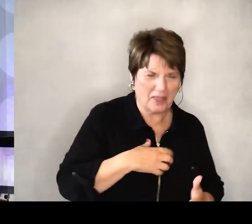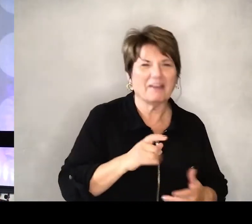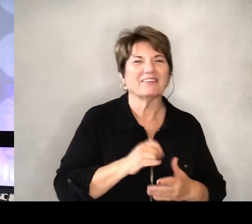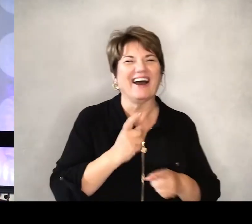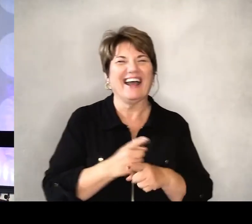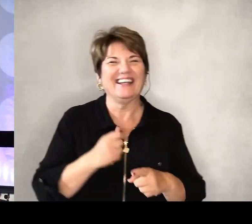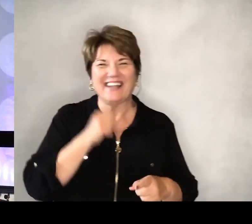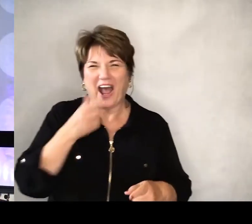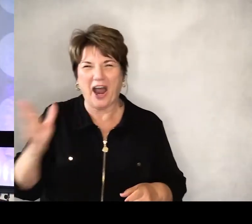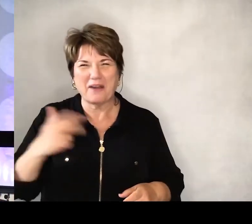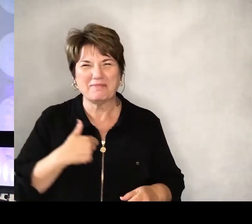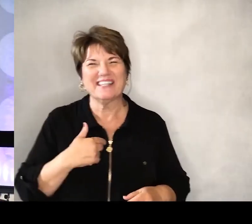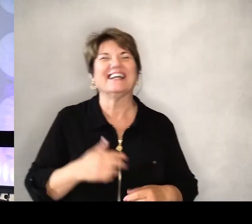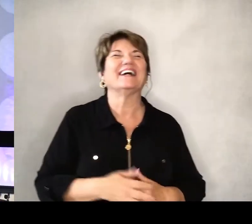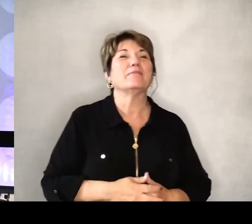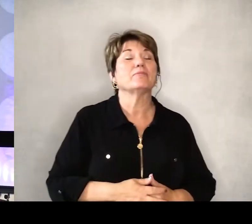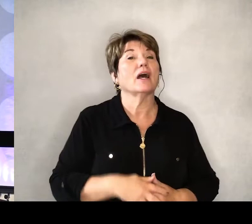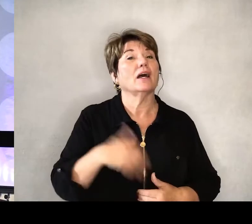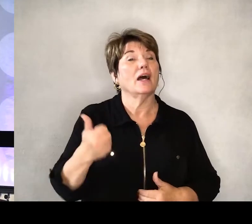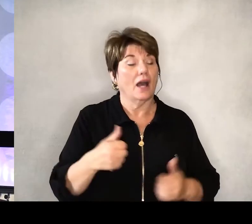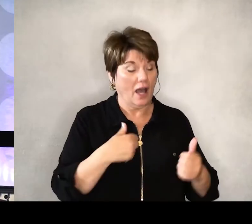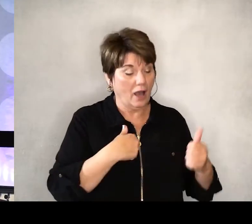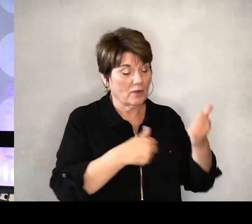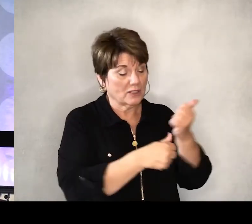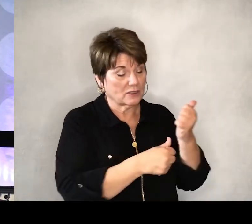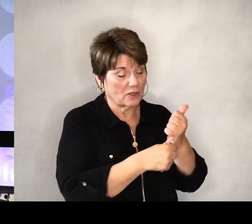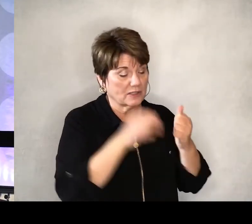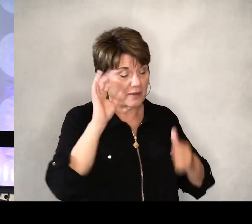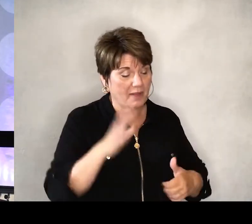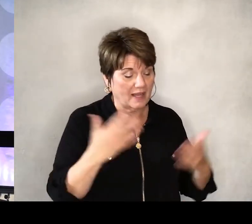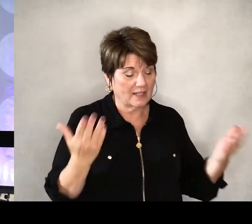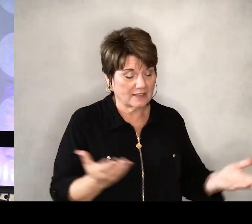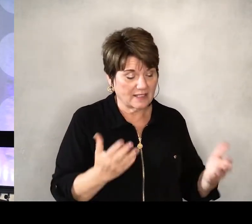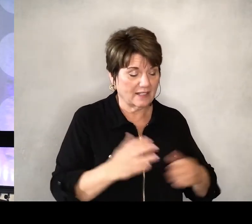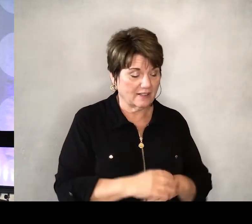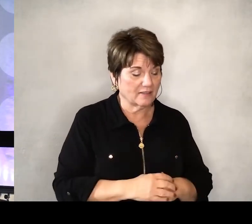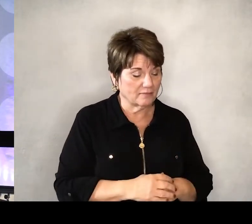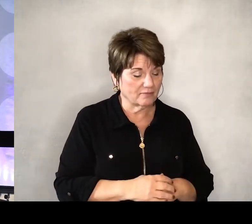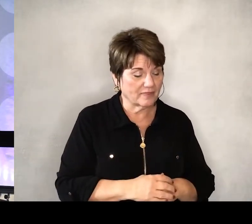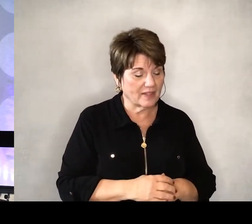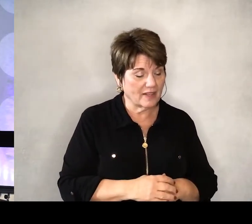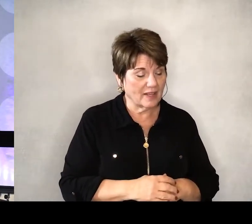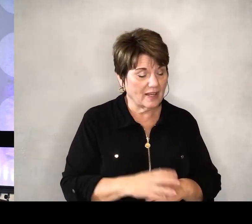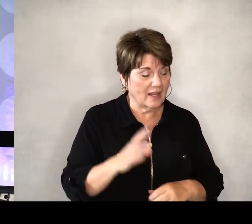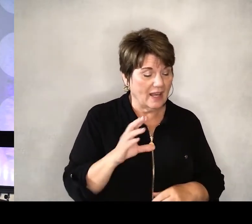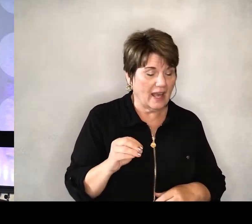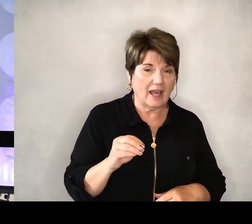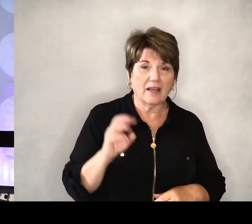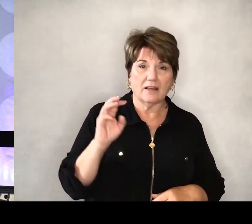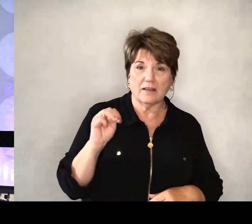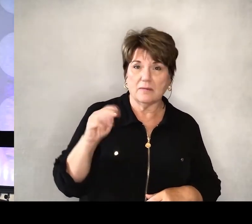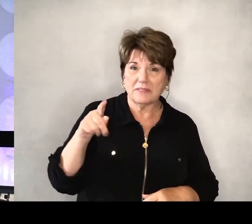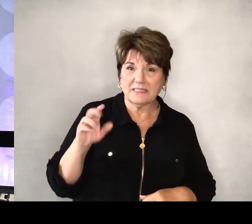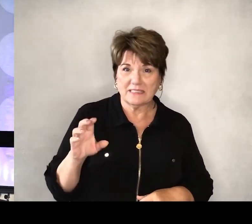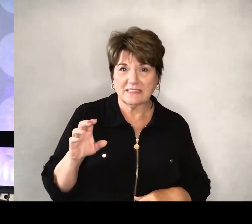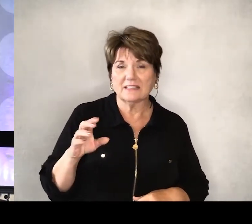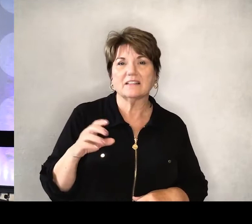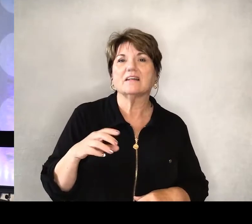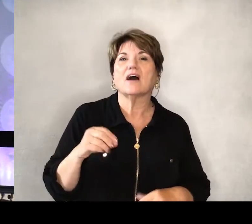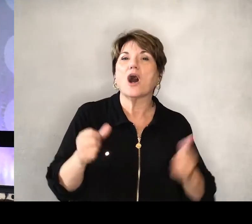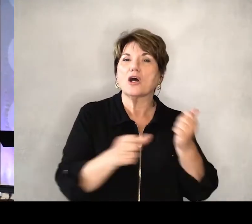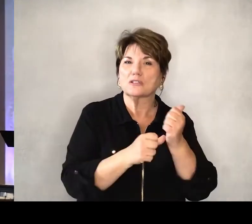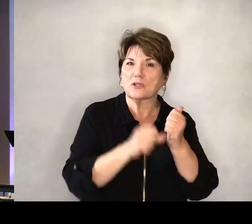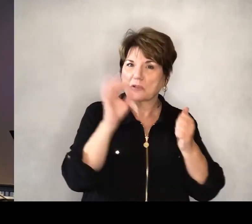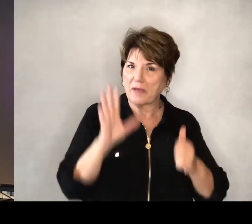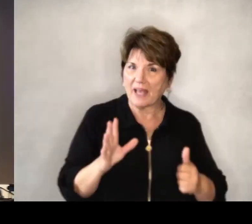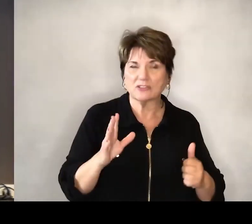So, and then there was an associate pastor position at a little church here in Moorpark Presbyterian Church, and so I applied to be the associate